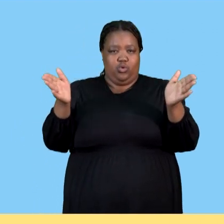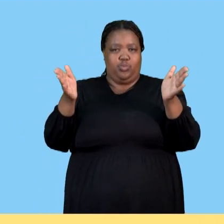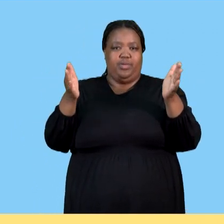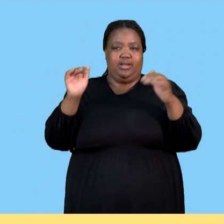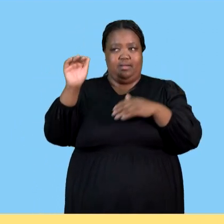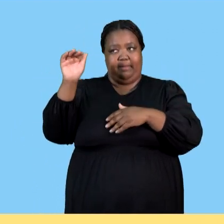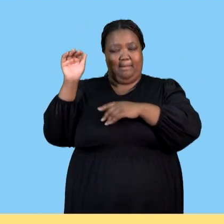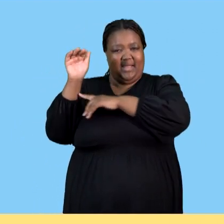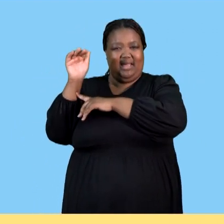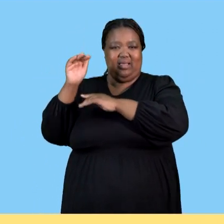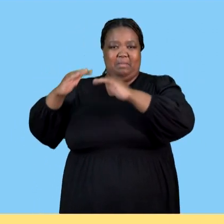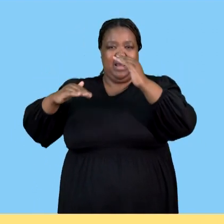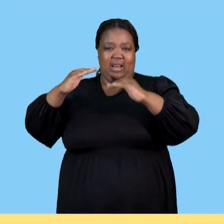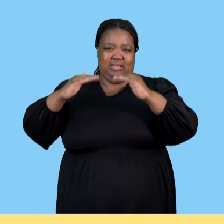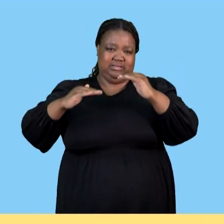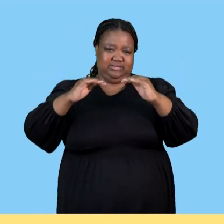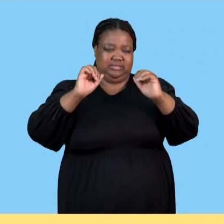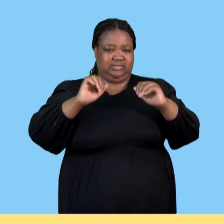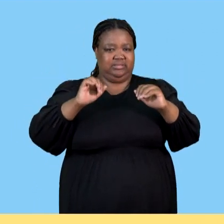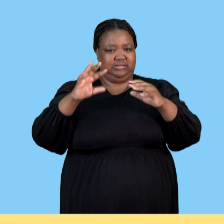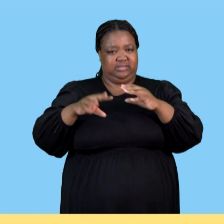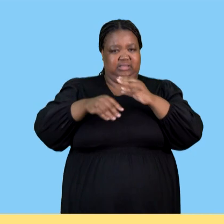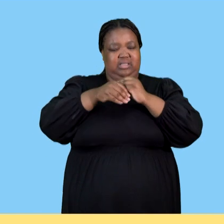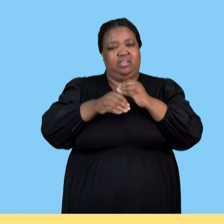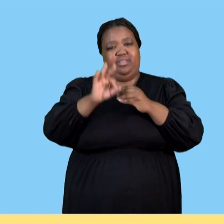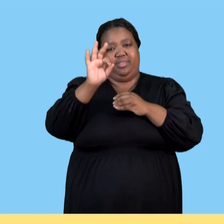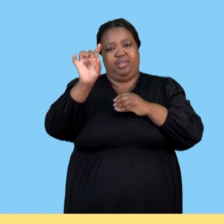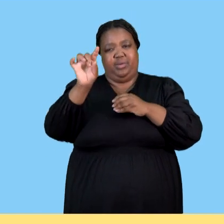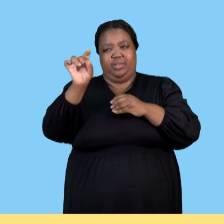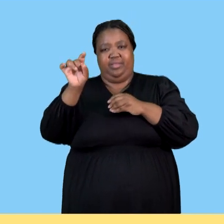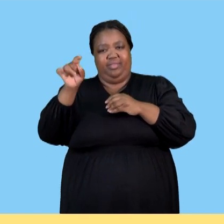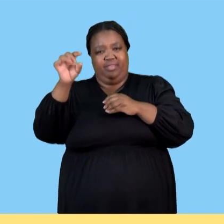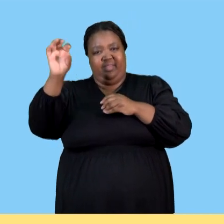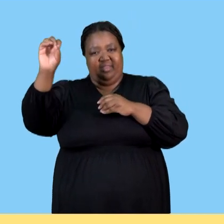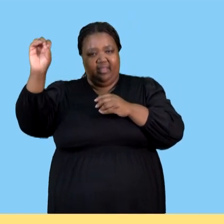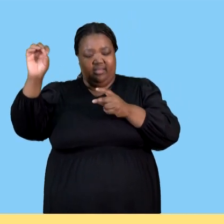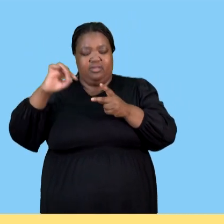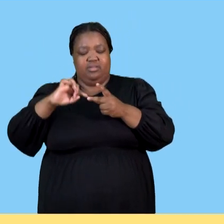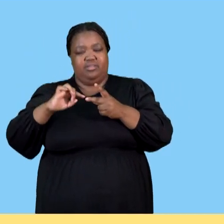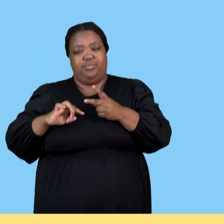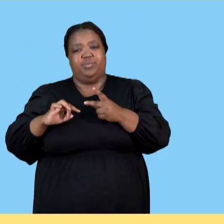my opening bank balance. So I'm simply adding